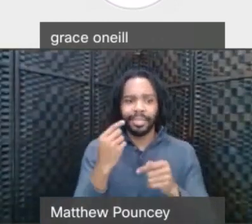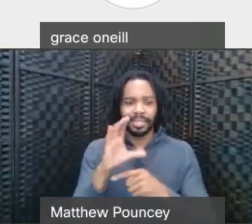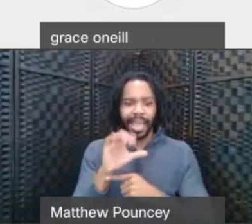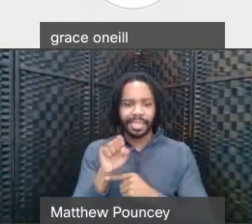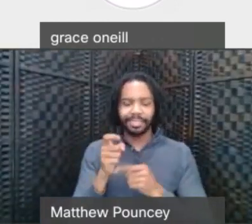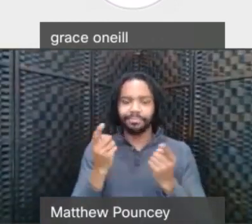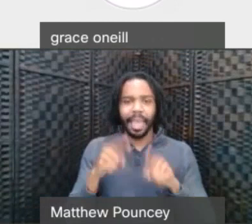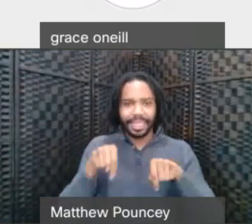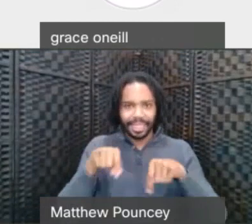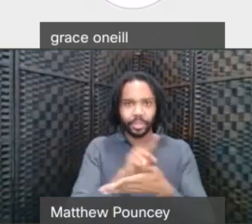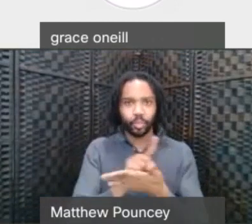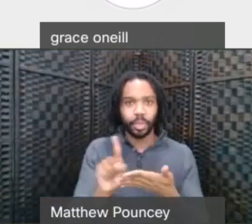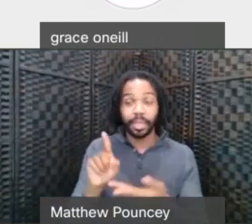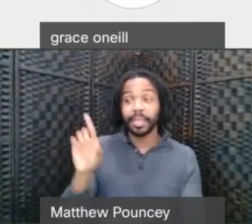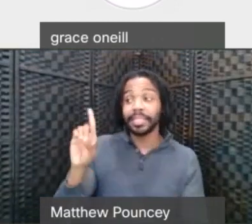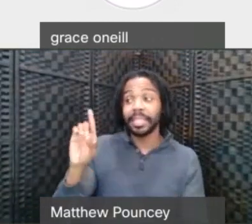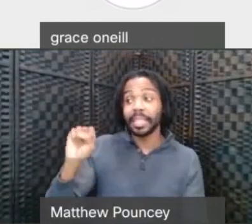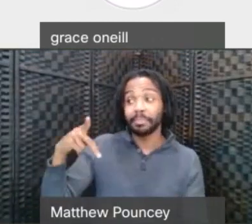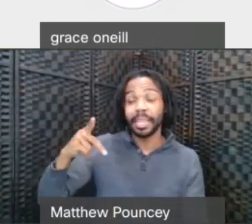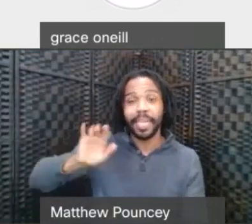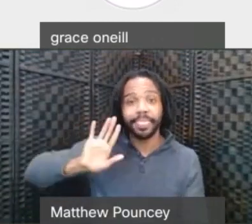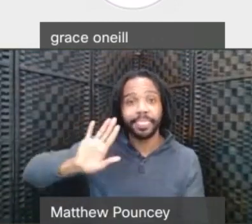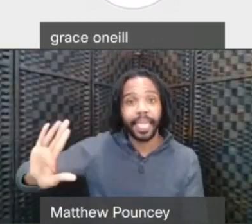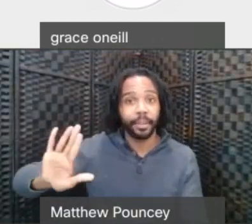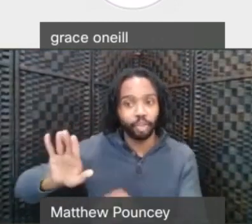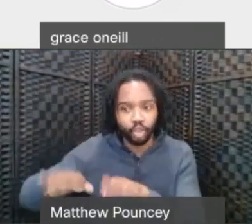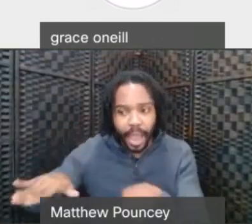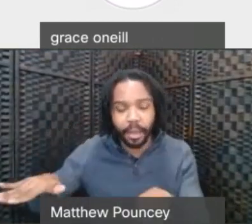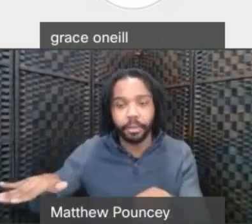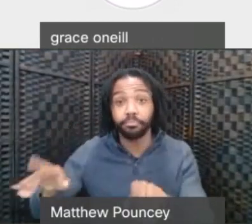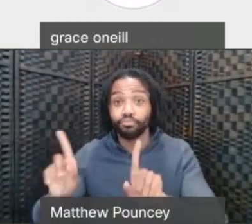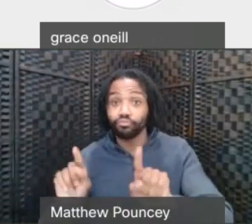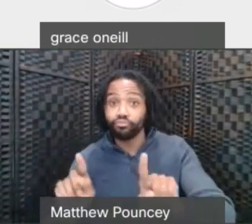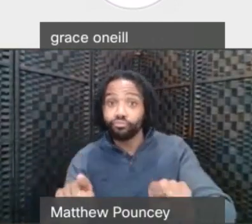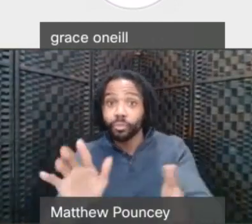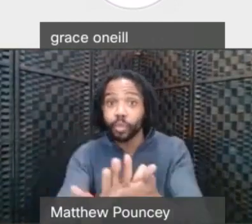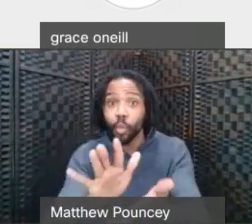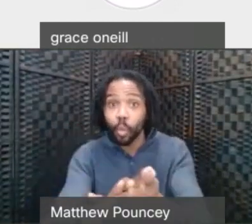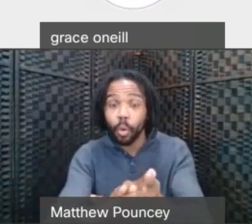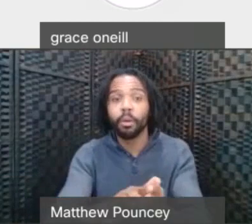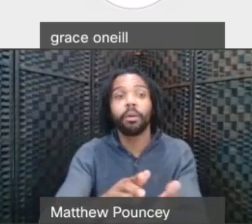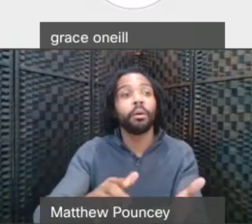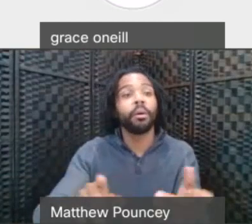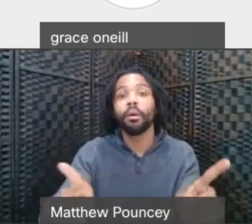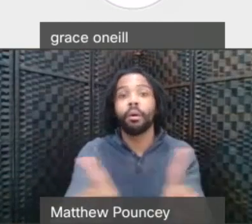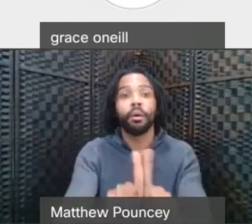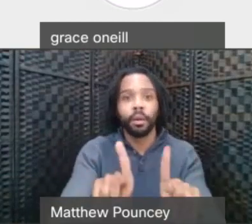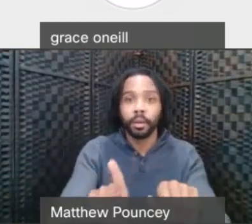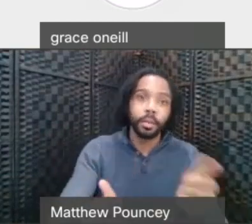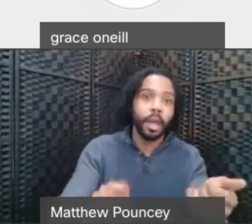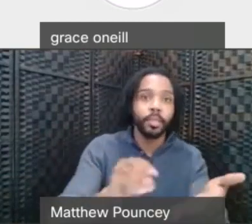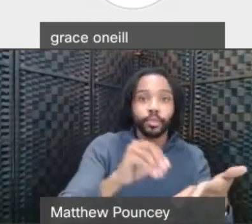a DSP's child who attended school came in contact with a student